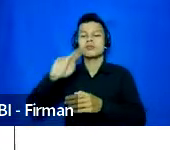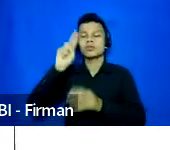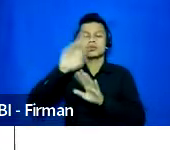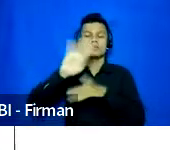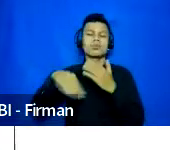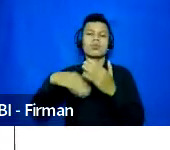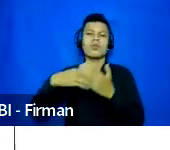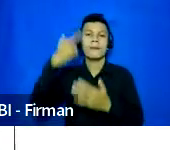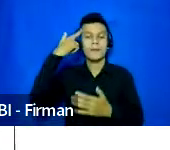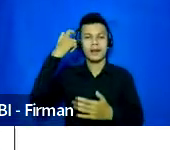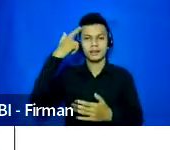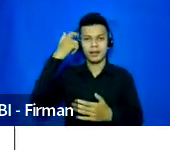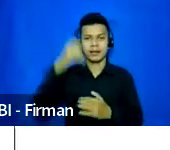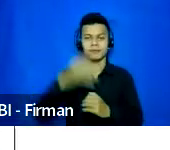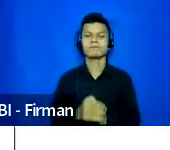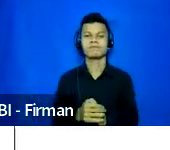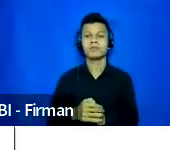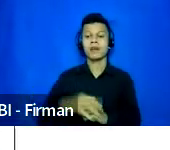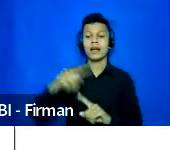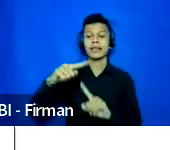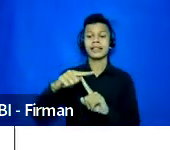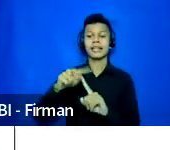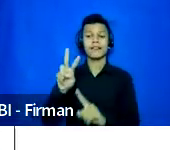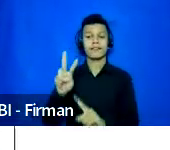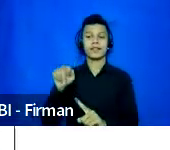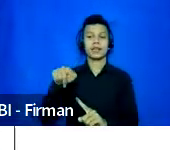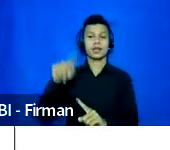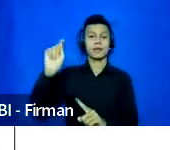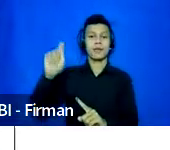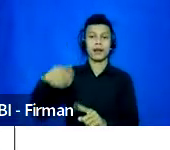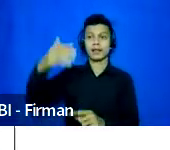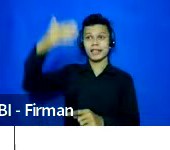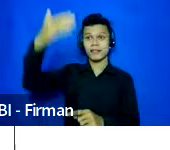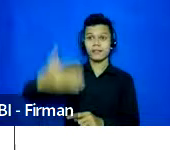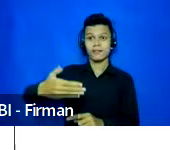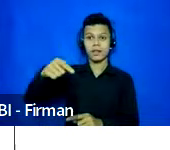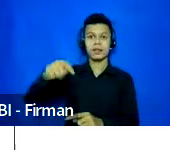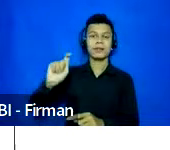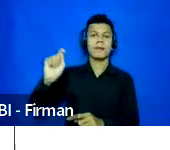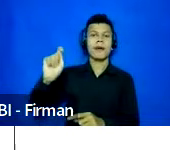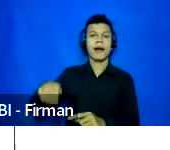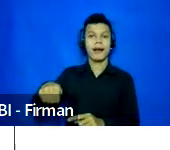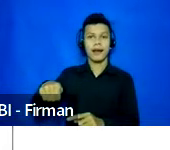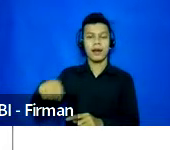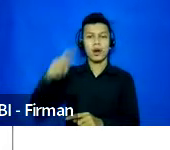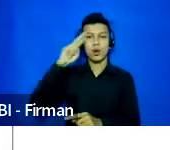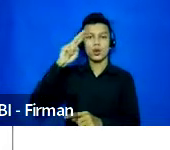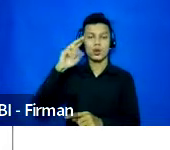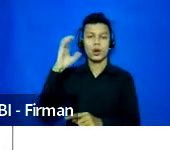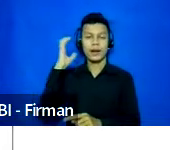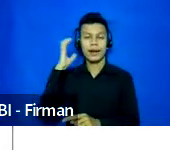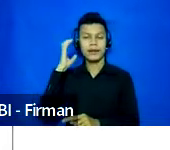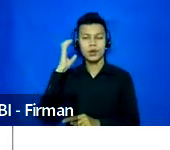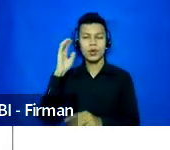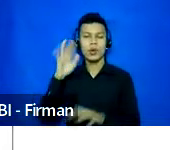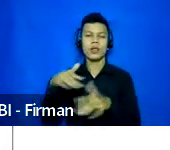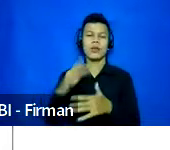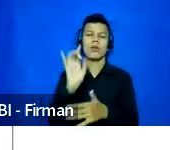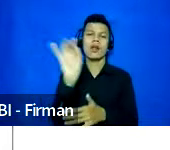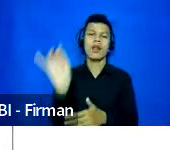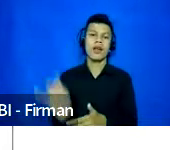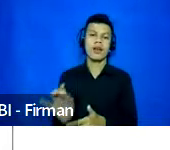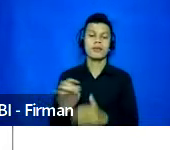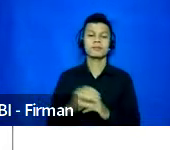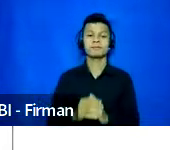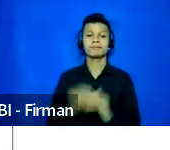used quite widely, and to a lesser extent, mobile and then radio programs. Next slide, please. So